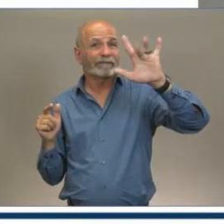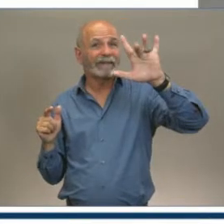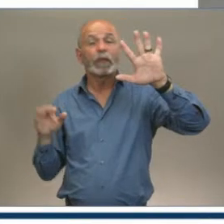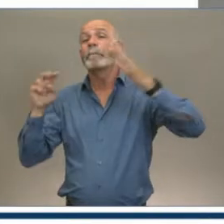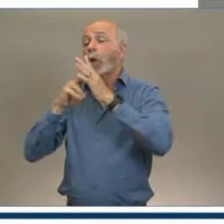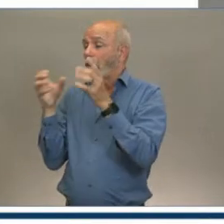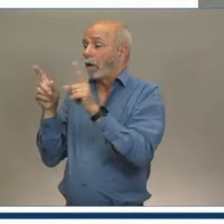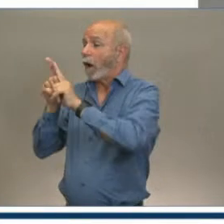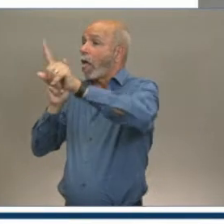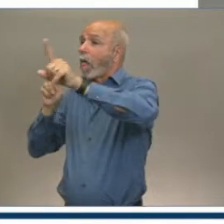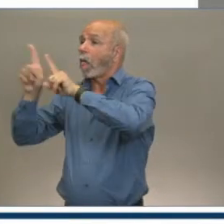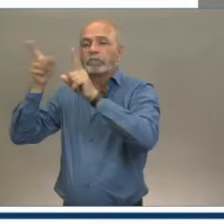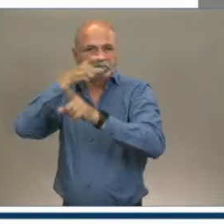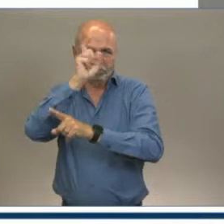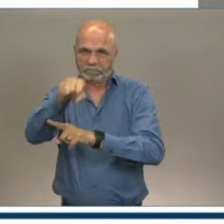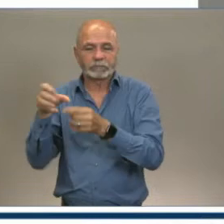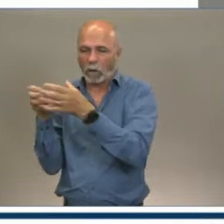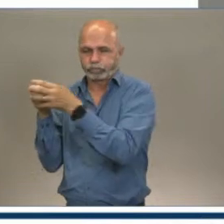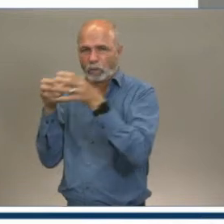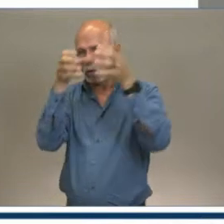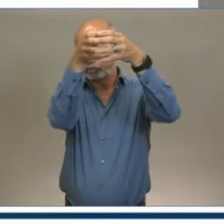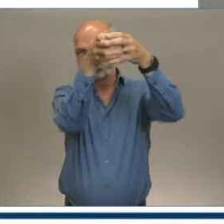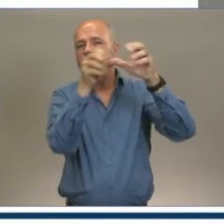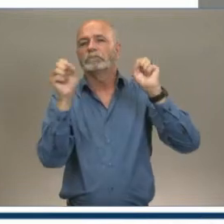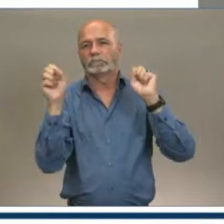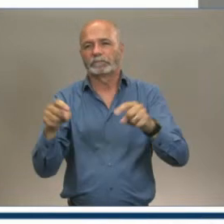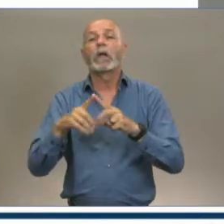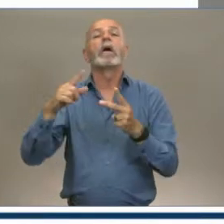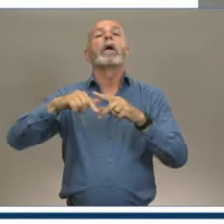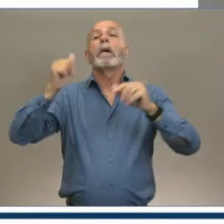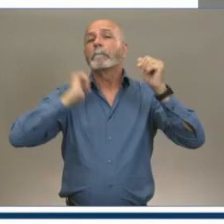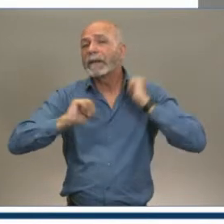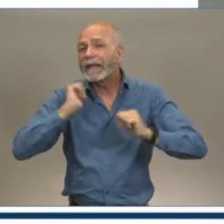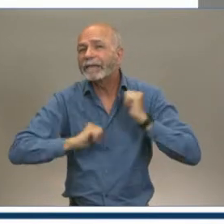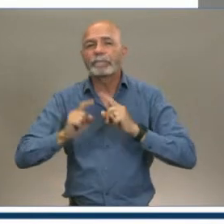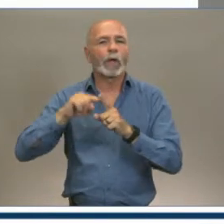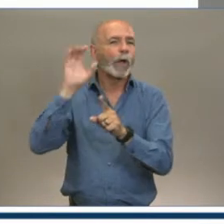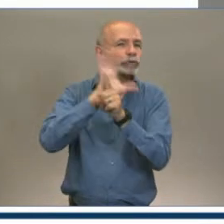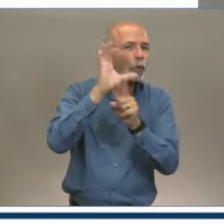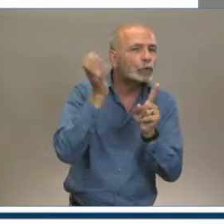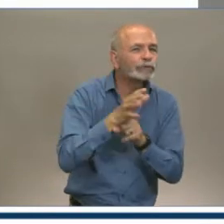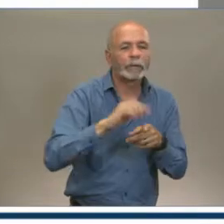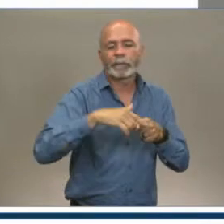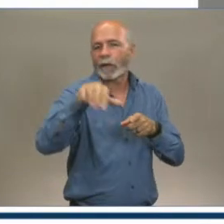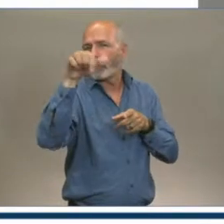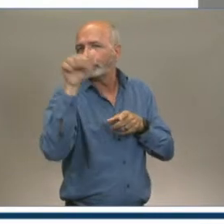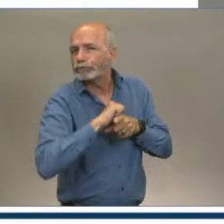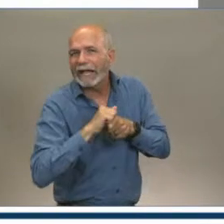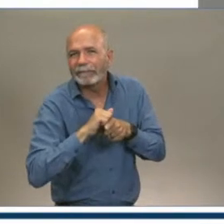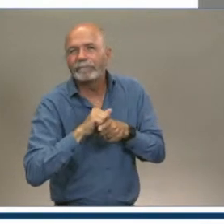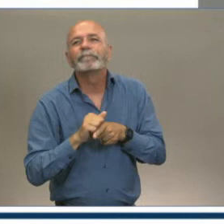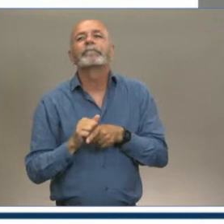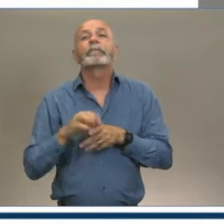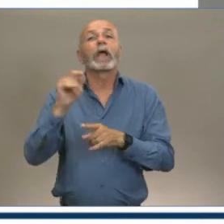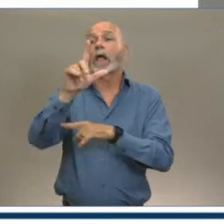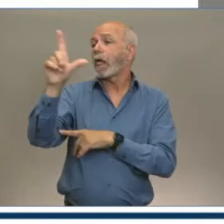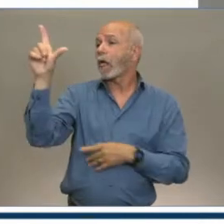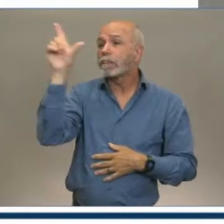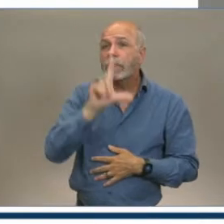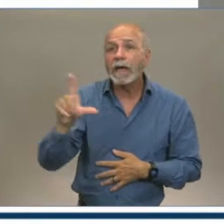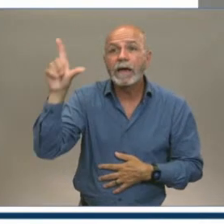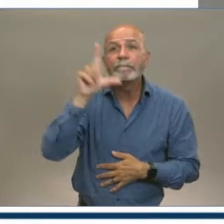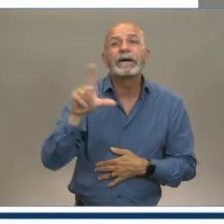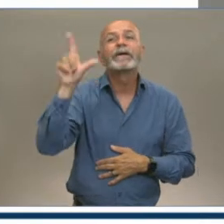making similar increases for arts and culture rehearsals. Libraries and museums can open at